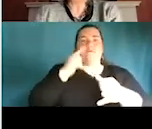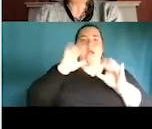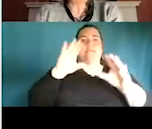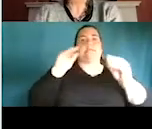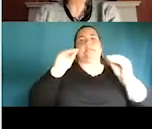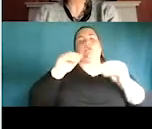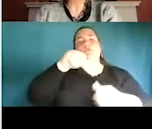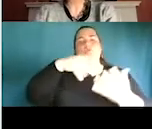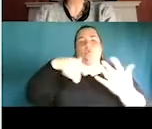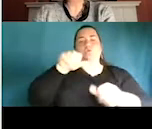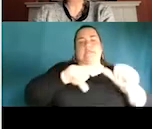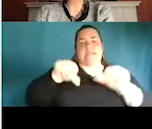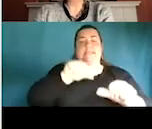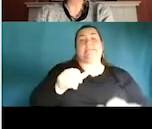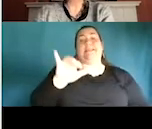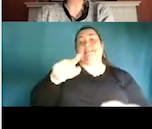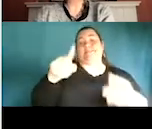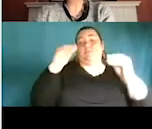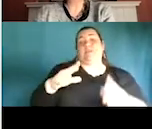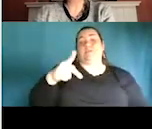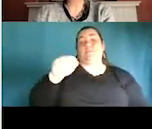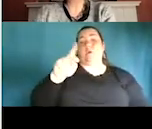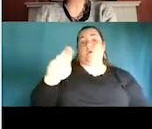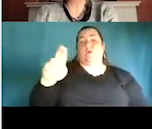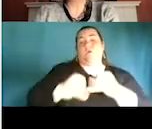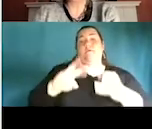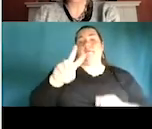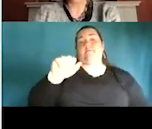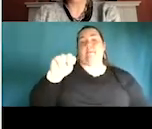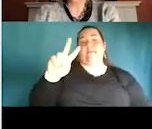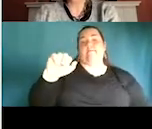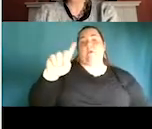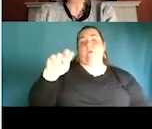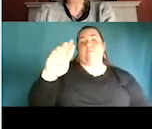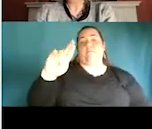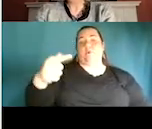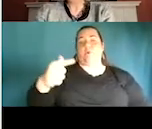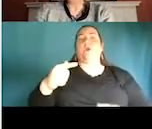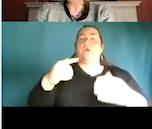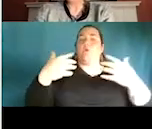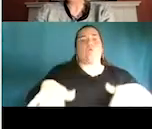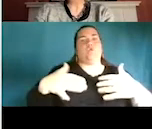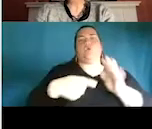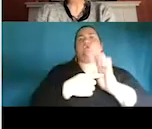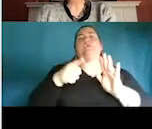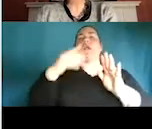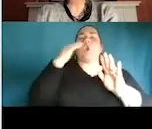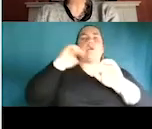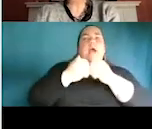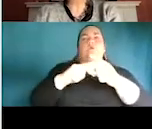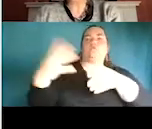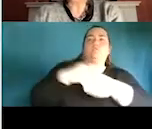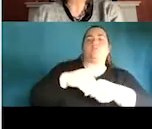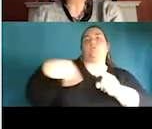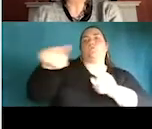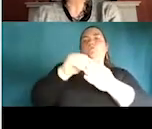support noted that he is able to engage and truly impact students over Zoom, specifically through his ability to translate